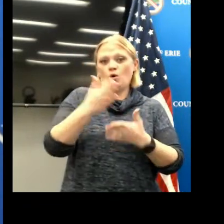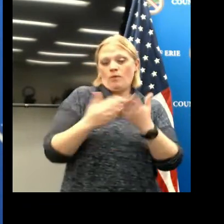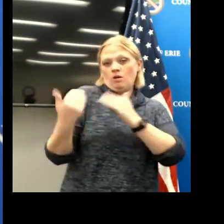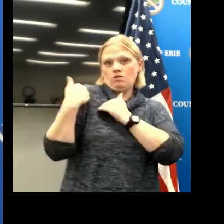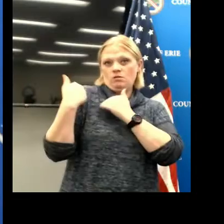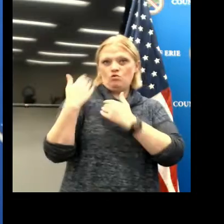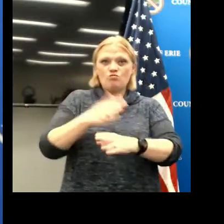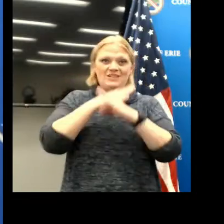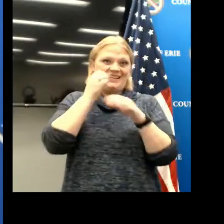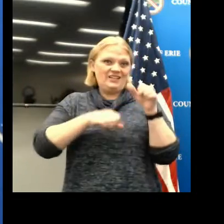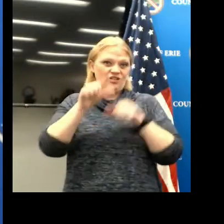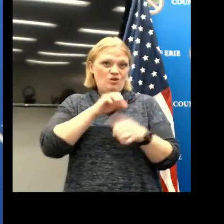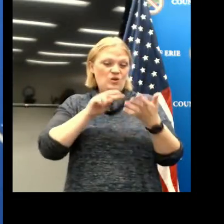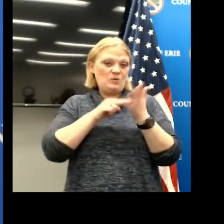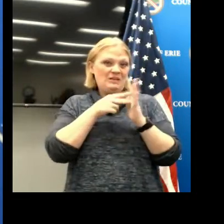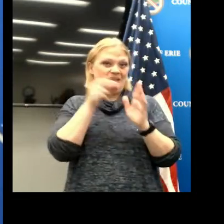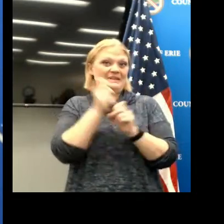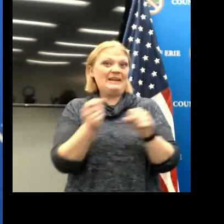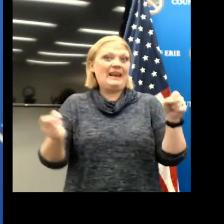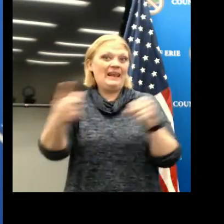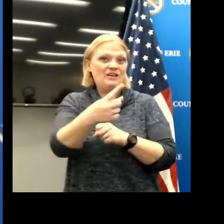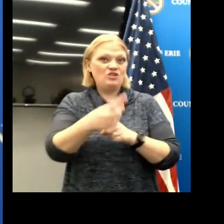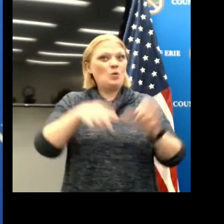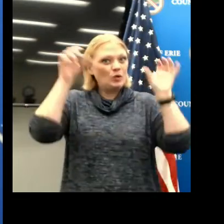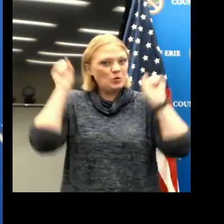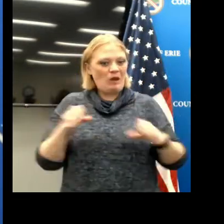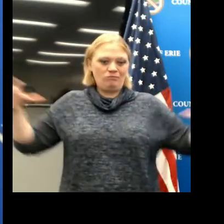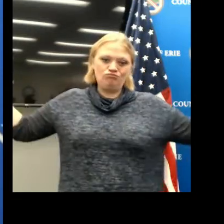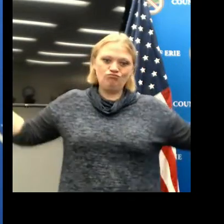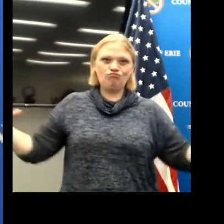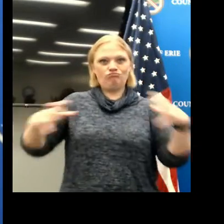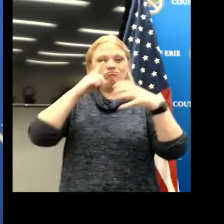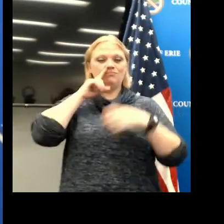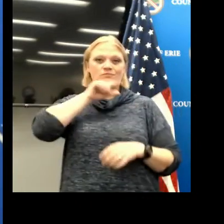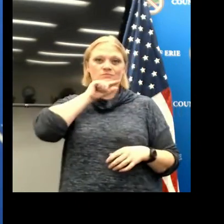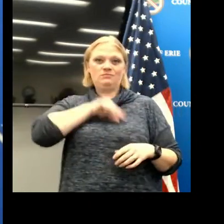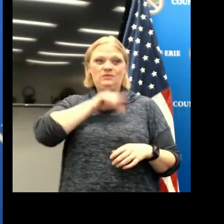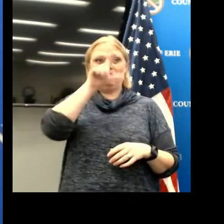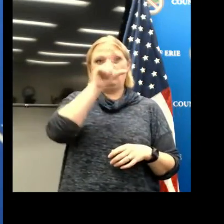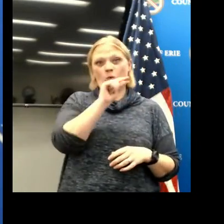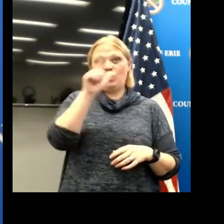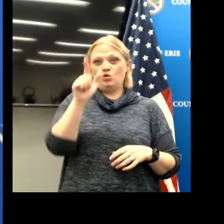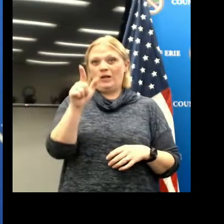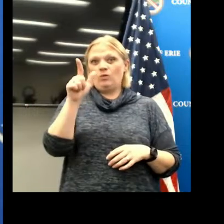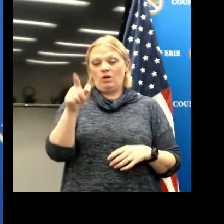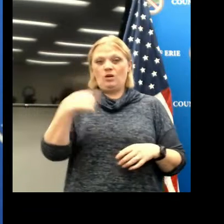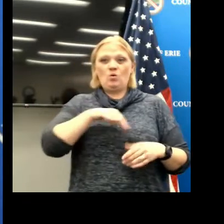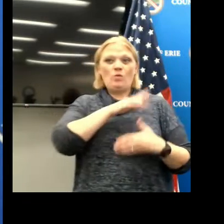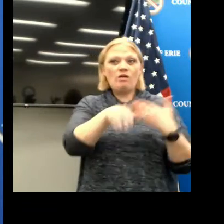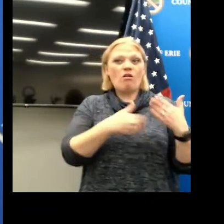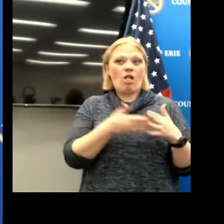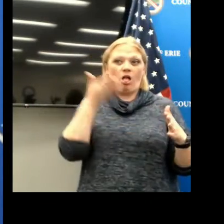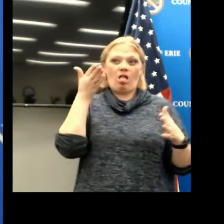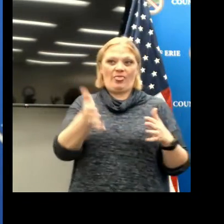so that next year, when we do gather for Thanksgiving in 2021, we are all